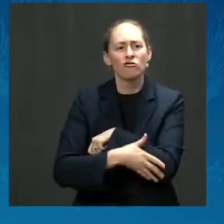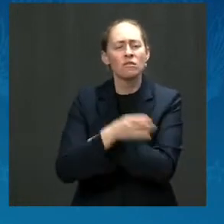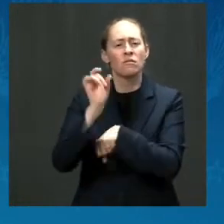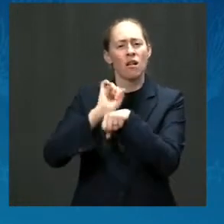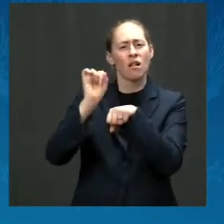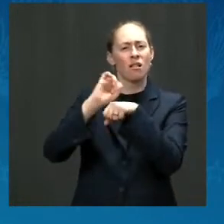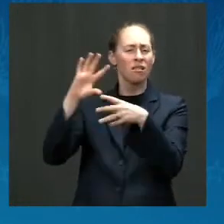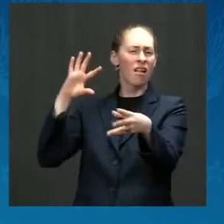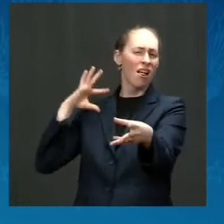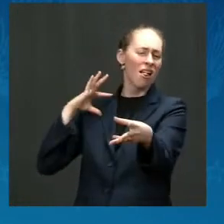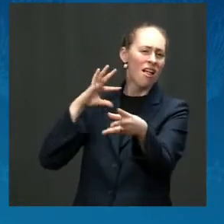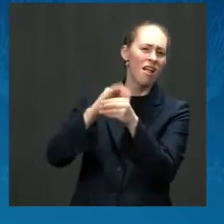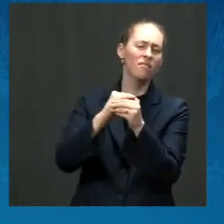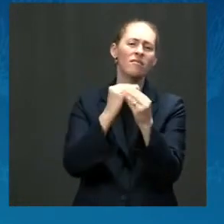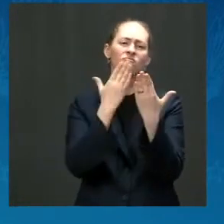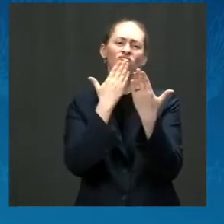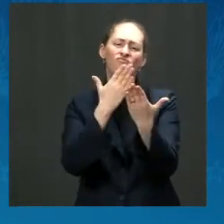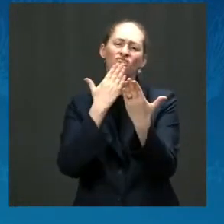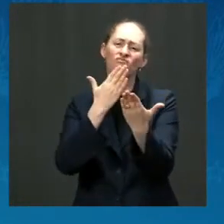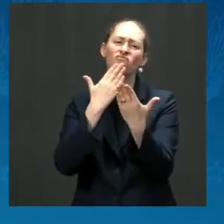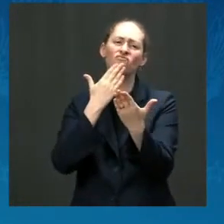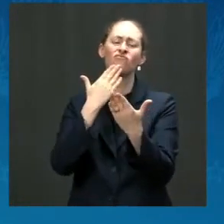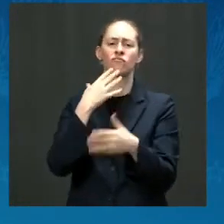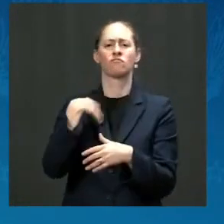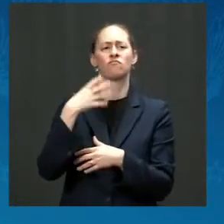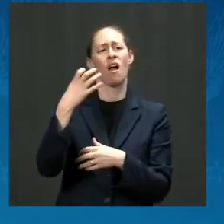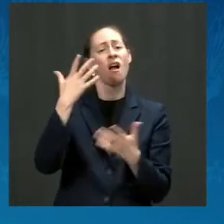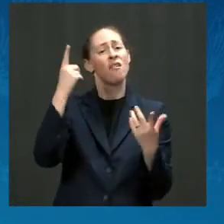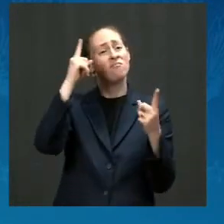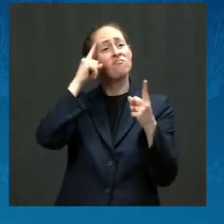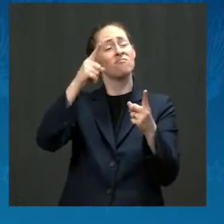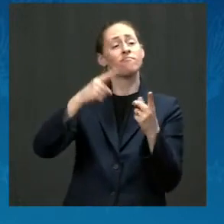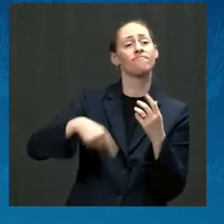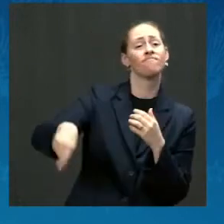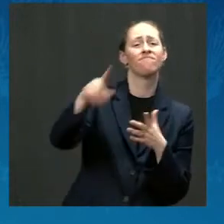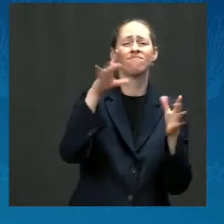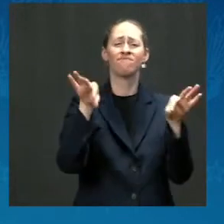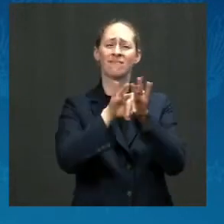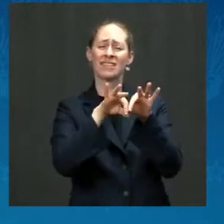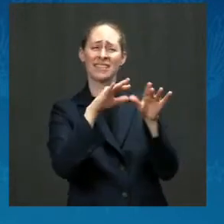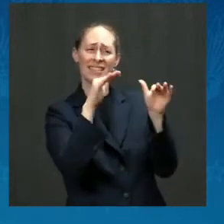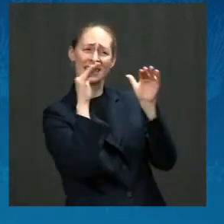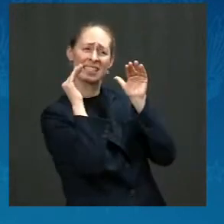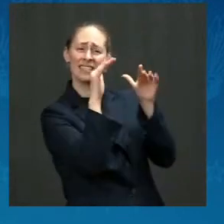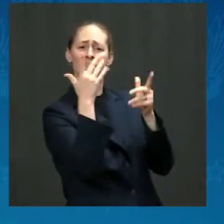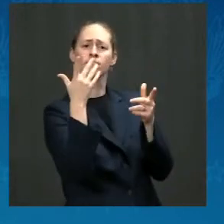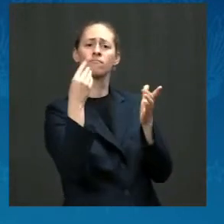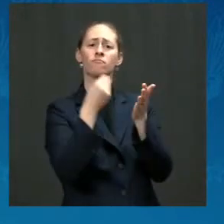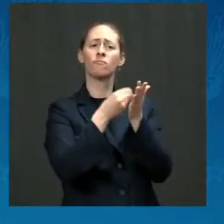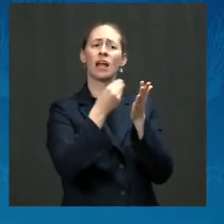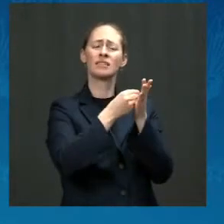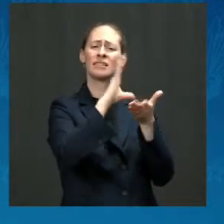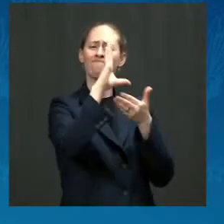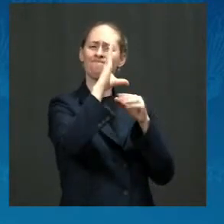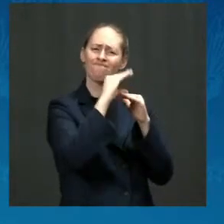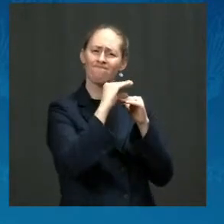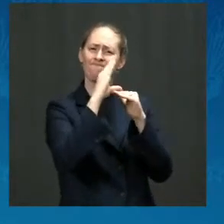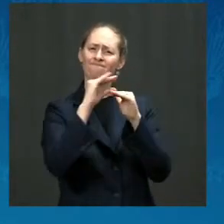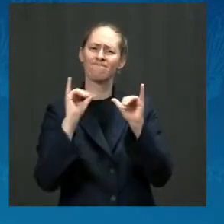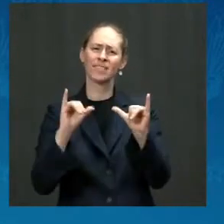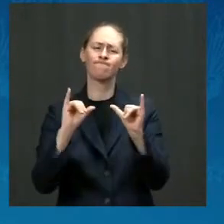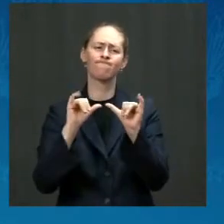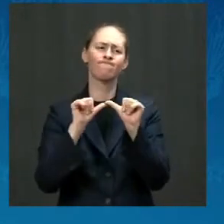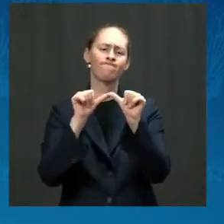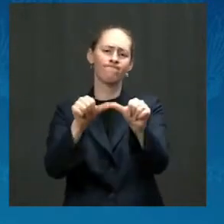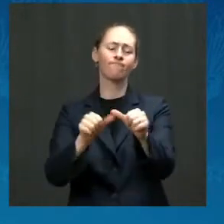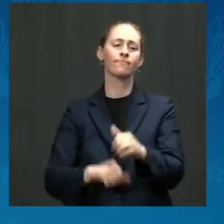us remember that as we work to lower healthcare costs, it is also the work of saying,